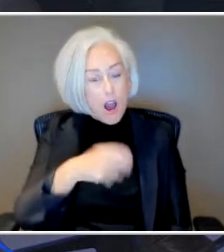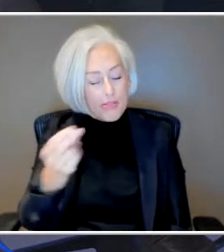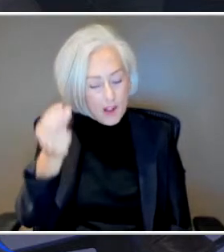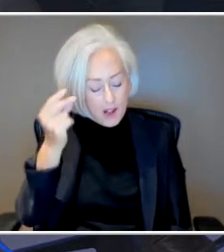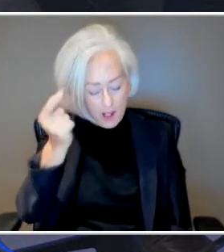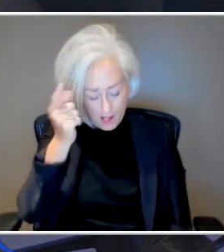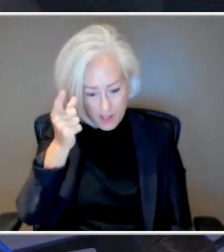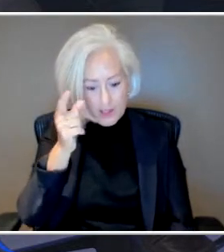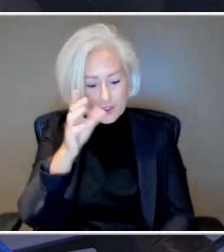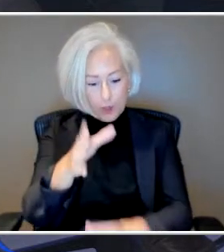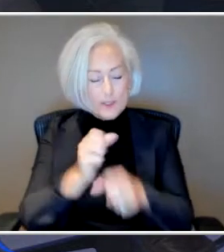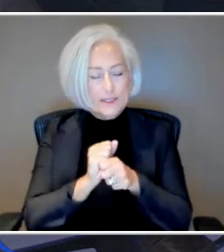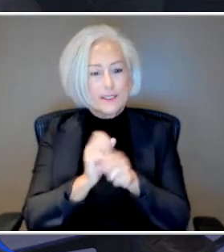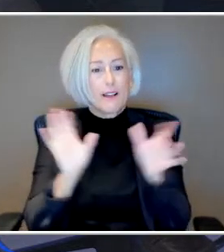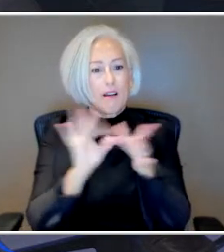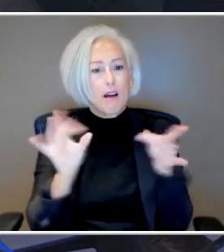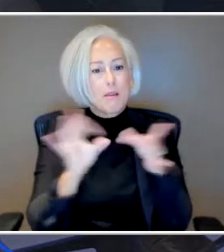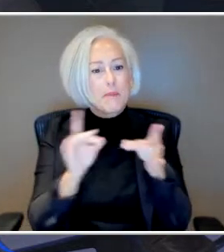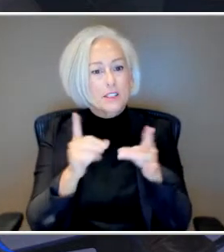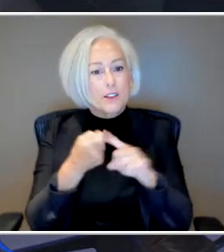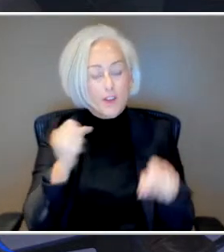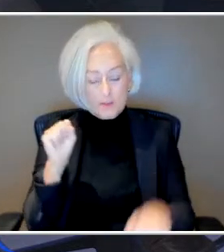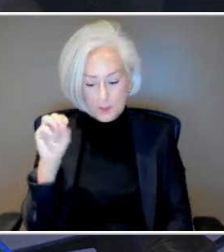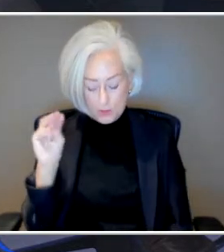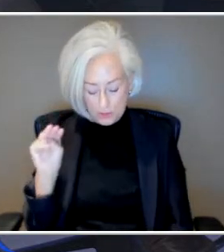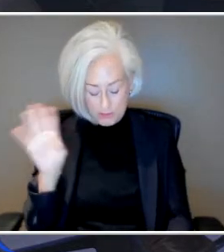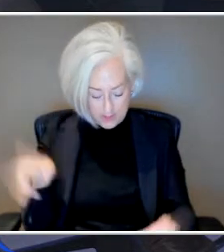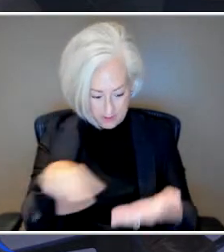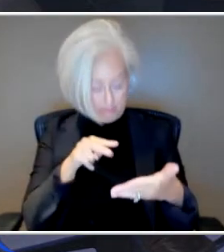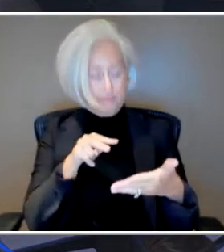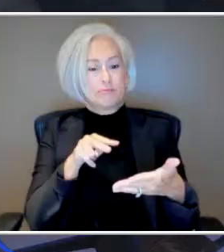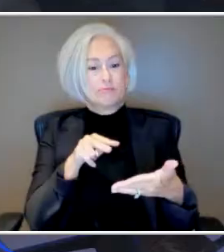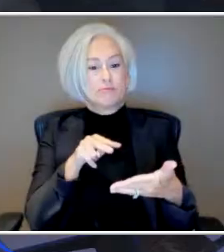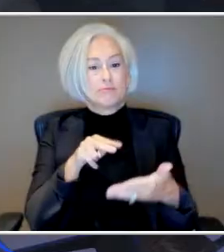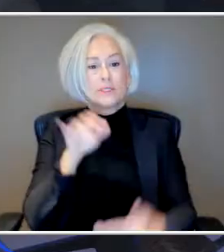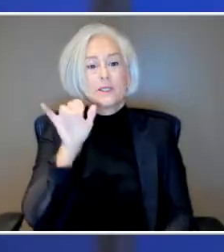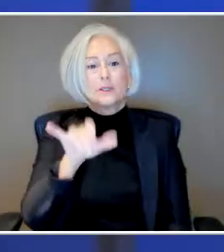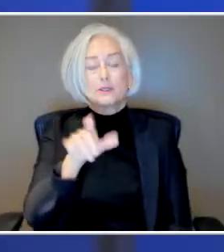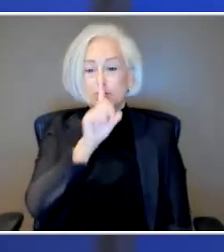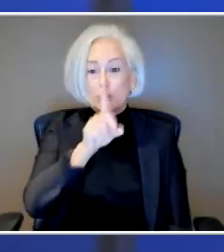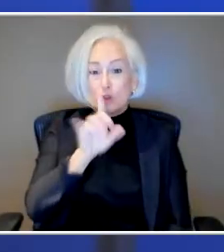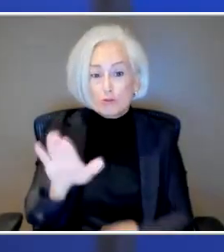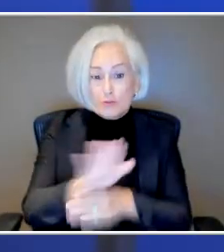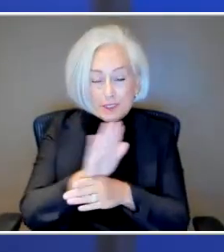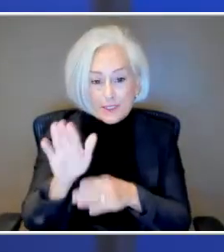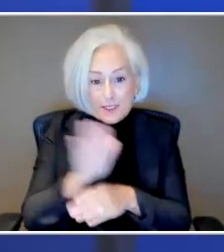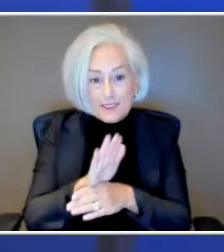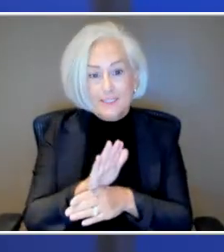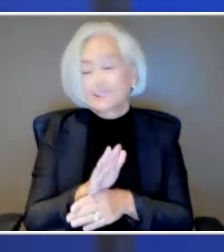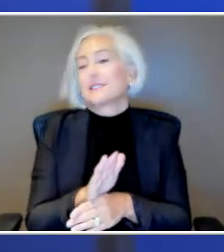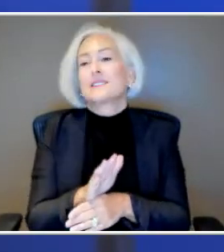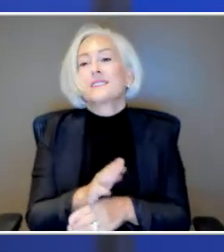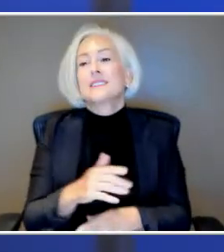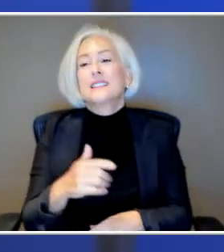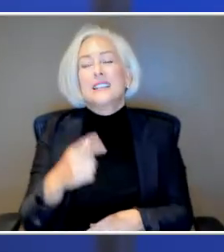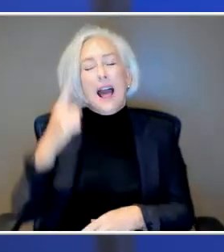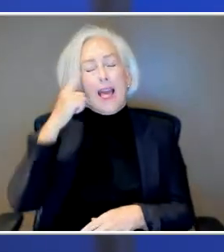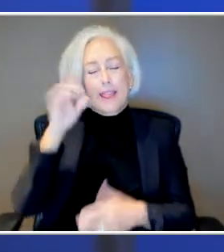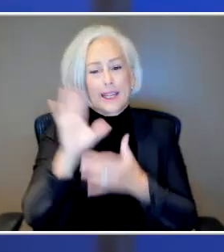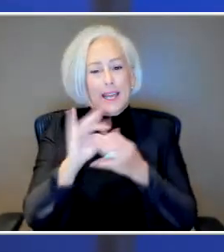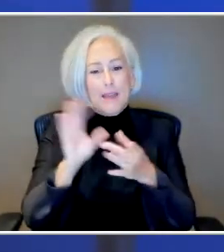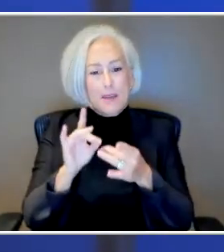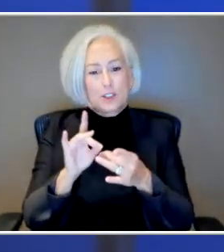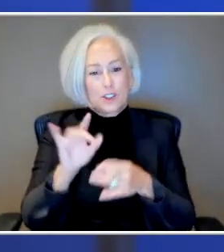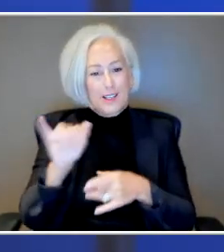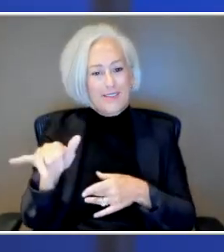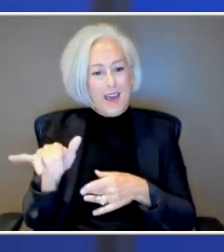social media message? Oh, yeah, without a doubt. And as I had mentioned, I think that it showed in the video, it's